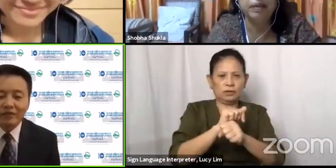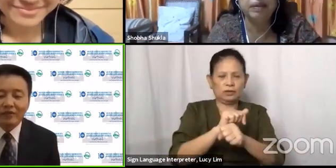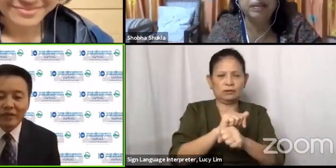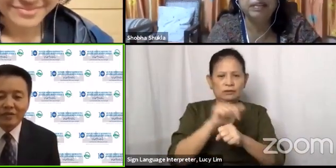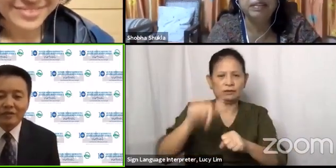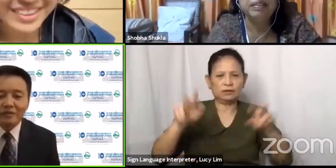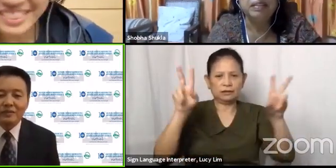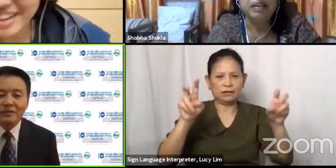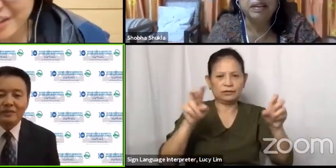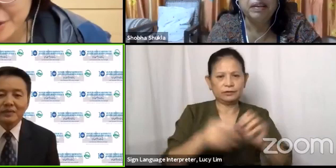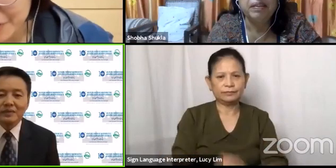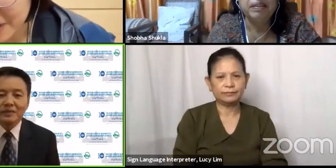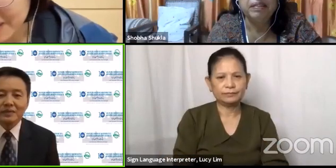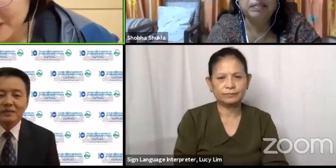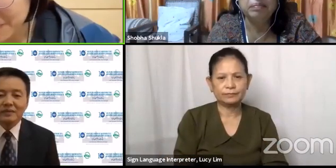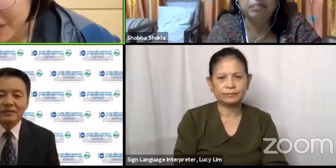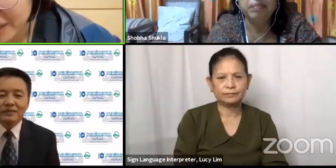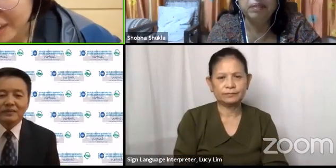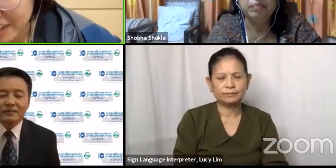Leafy. Thank you.